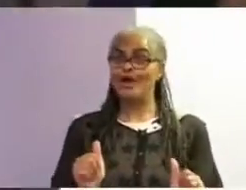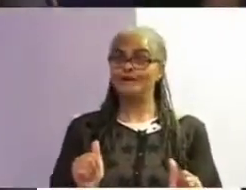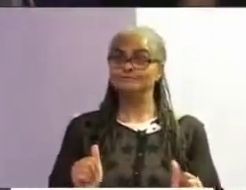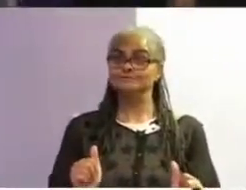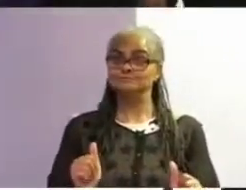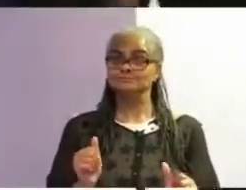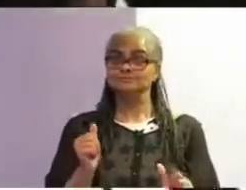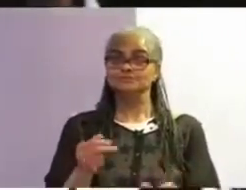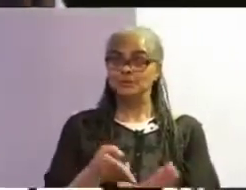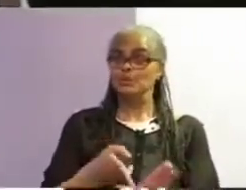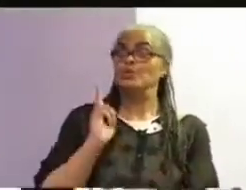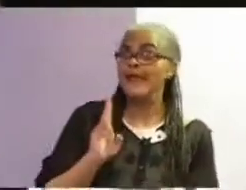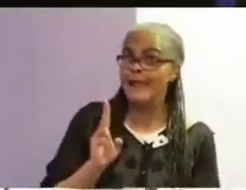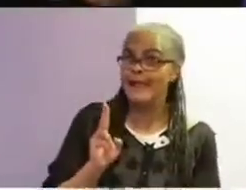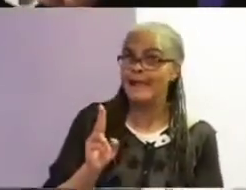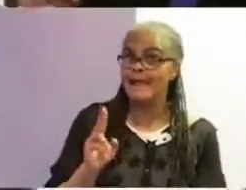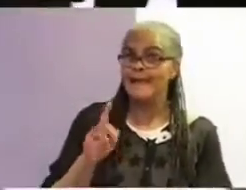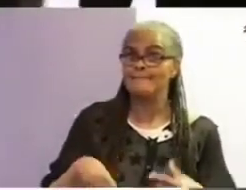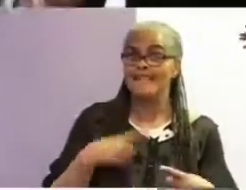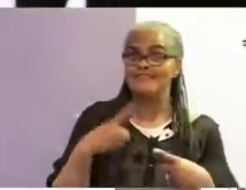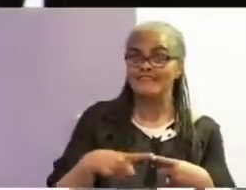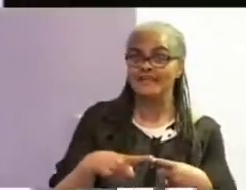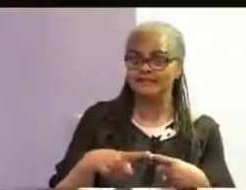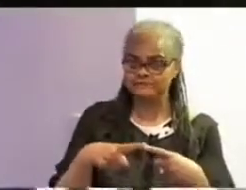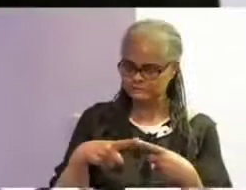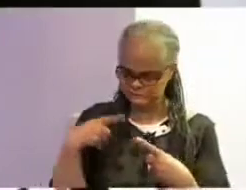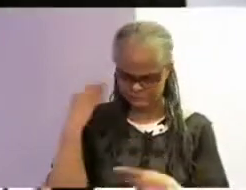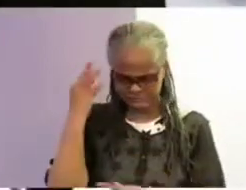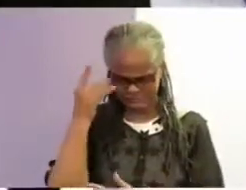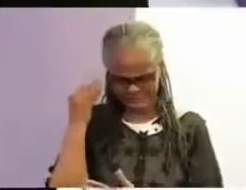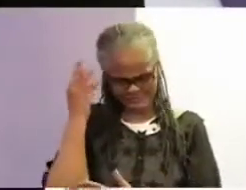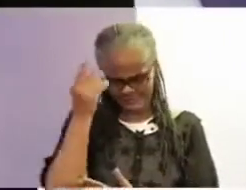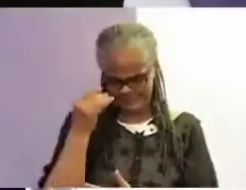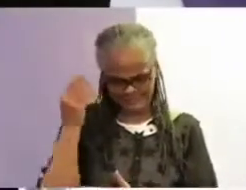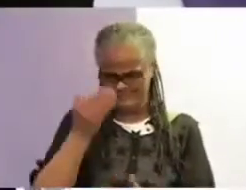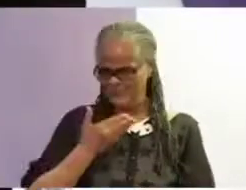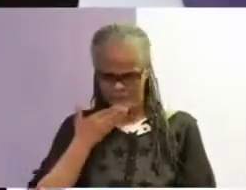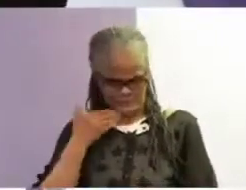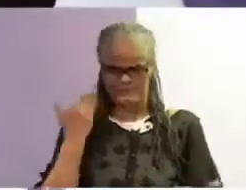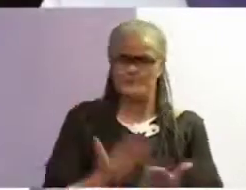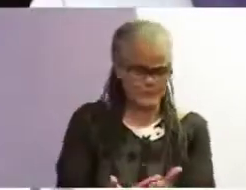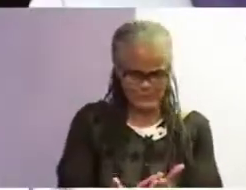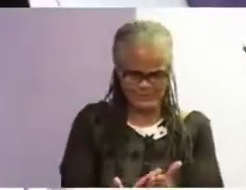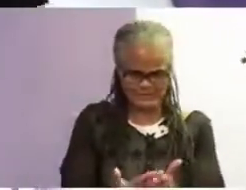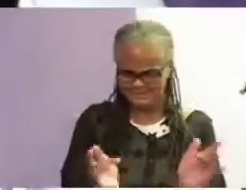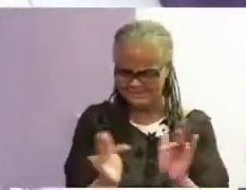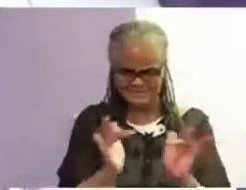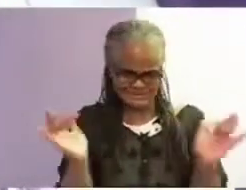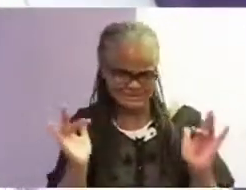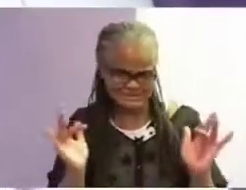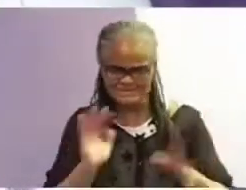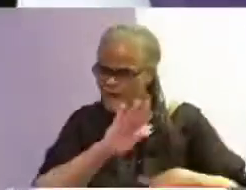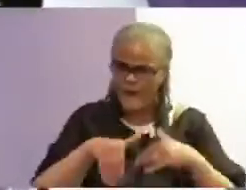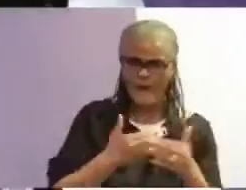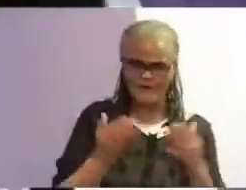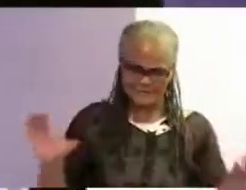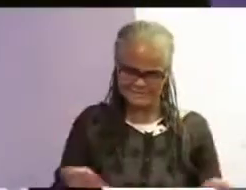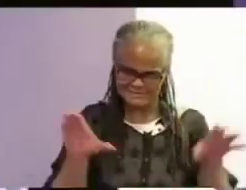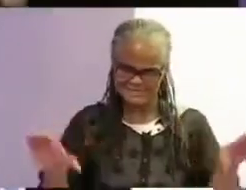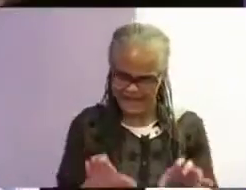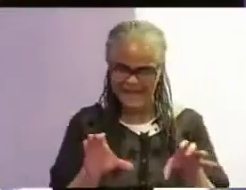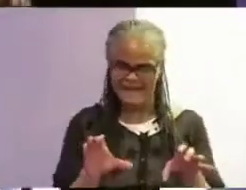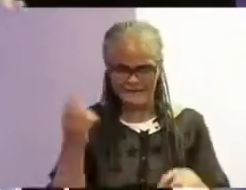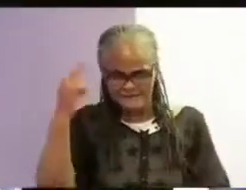about the goodness of Jesus and all he's done for me, my